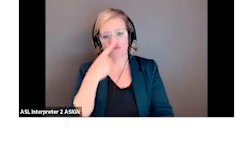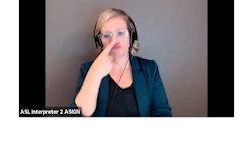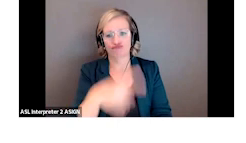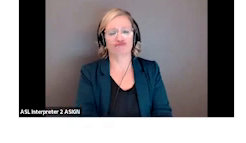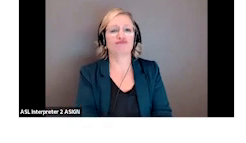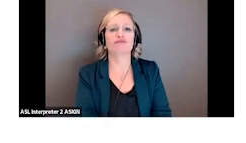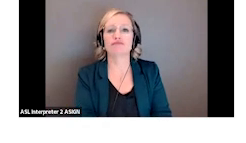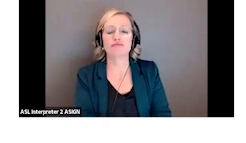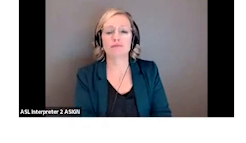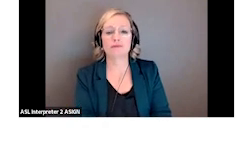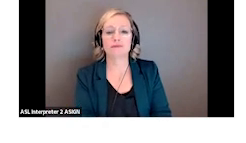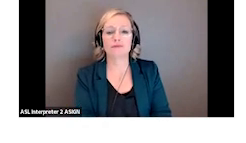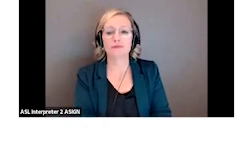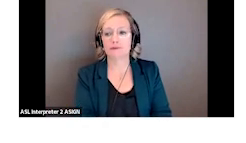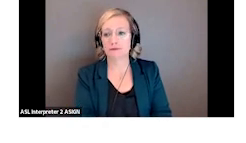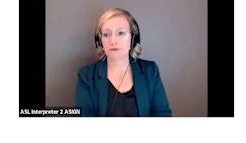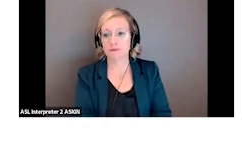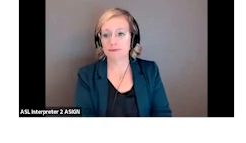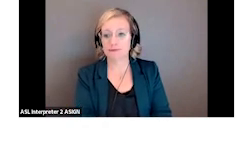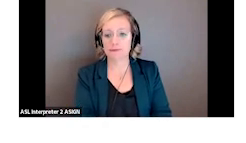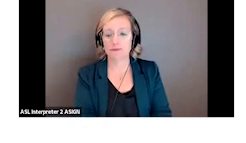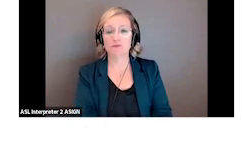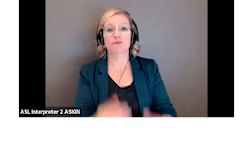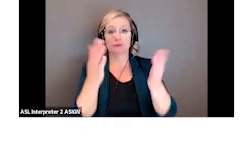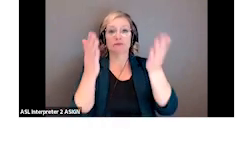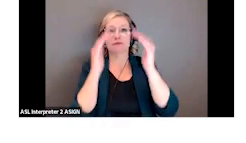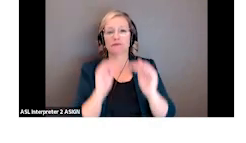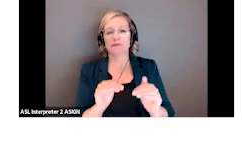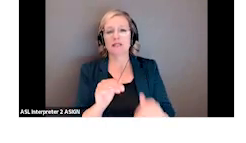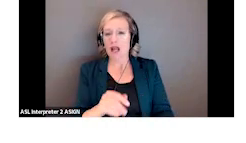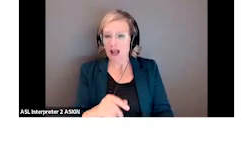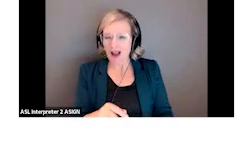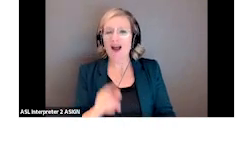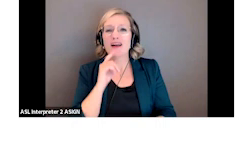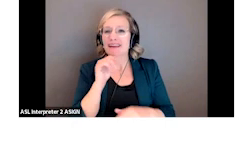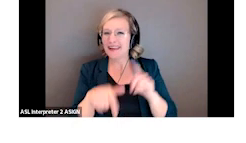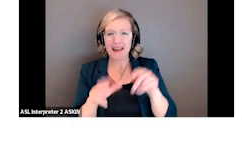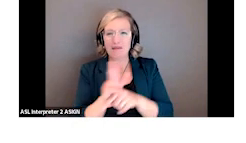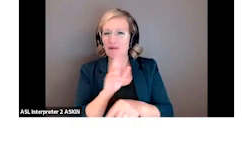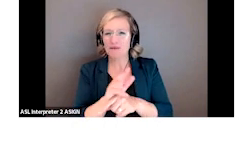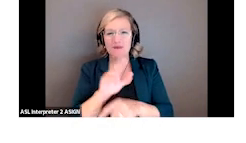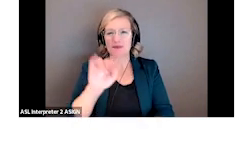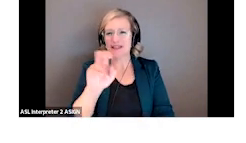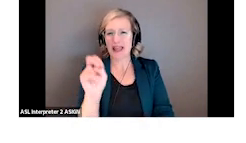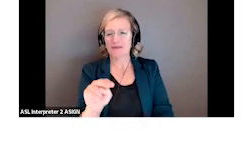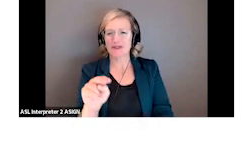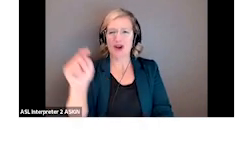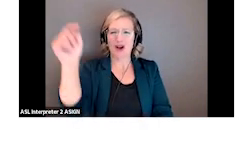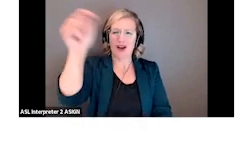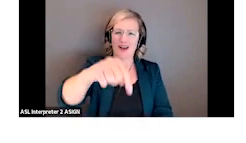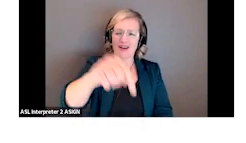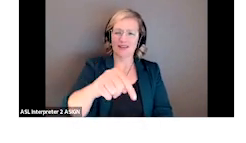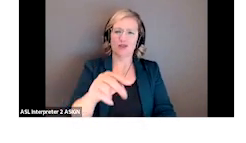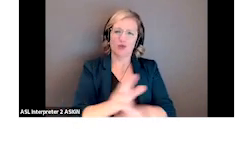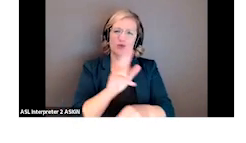And then if Amazon shouldn't be used as a warehouse, what are your thoughts on whether or not to ship directly from China to an Amazon